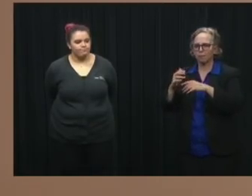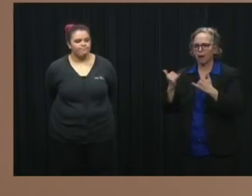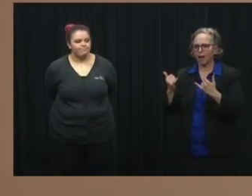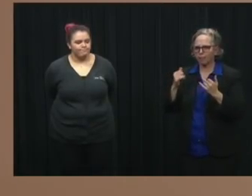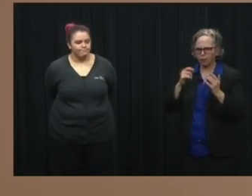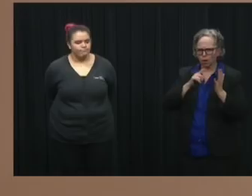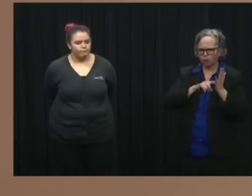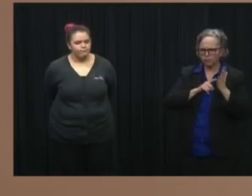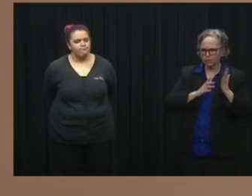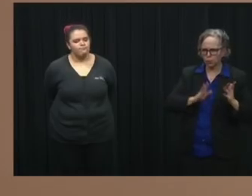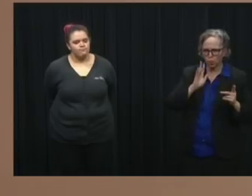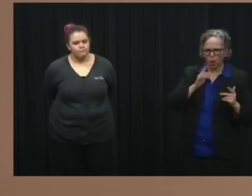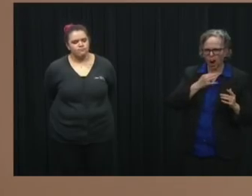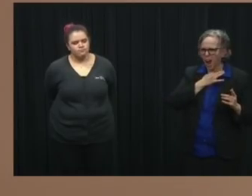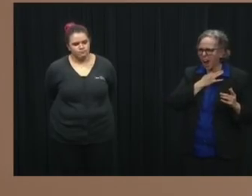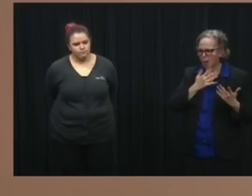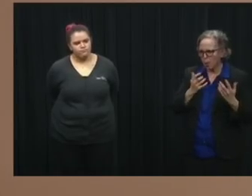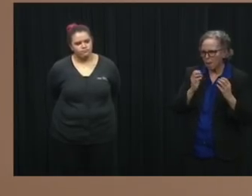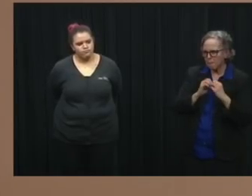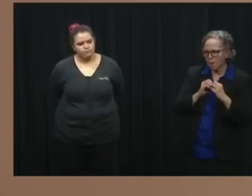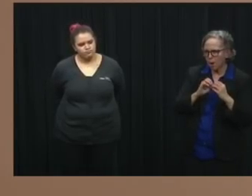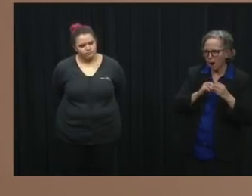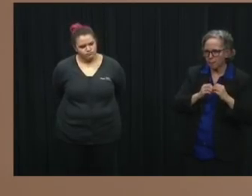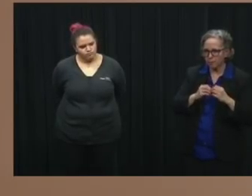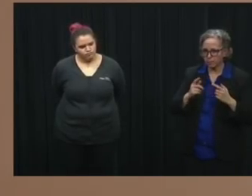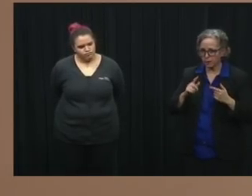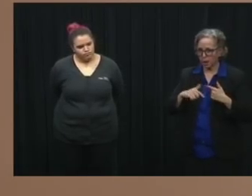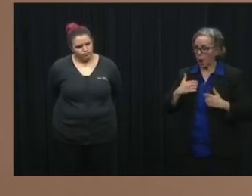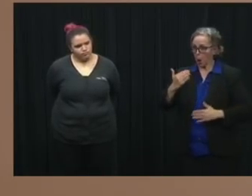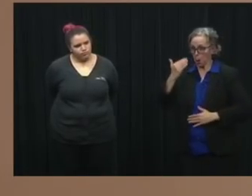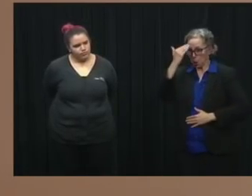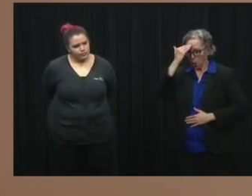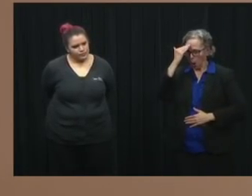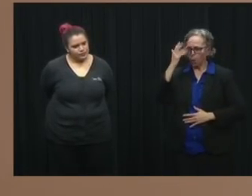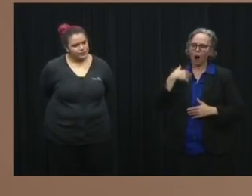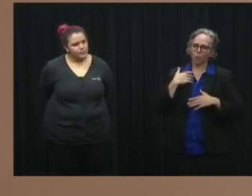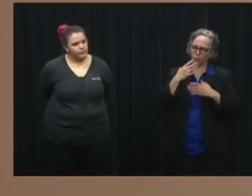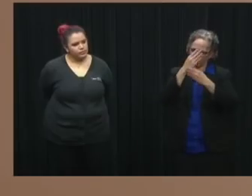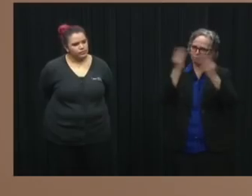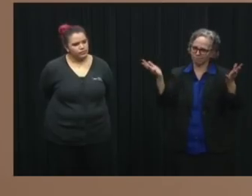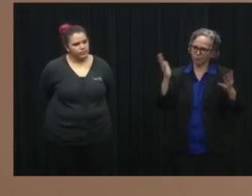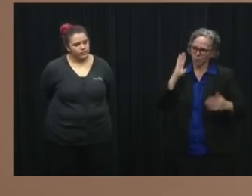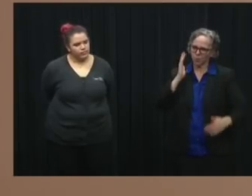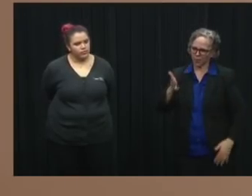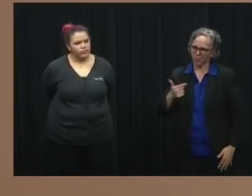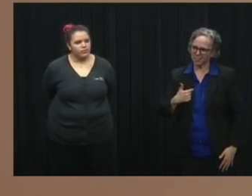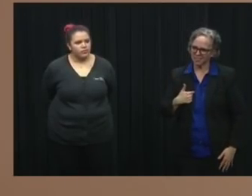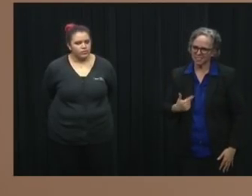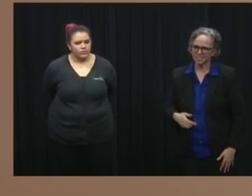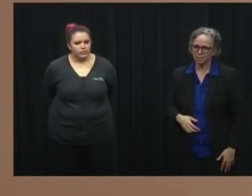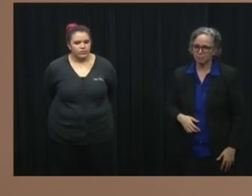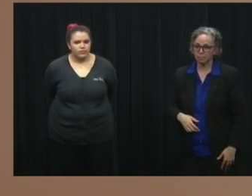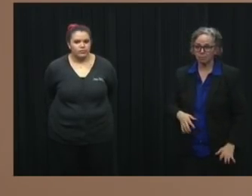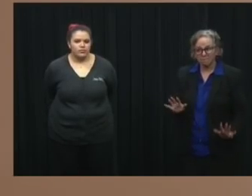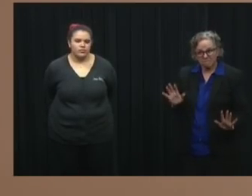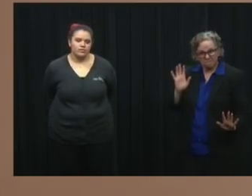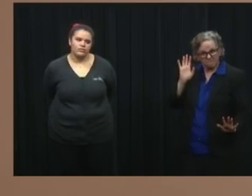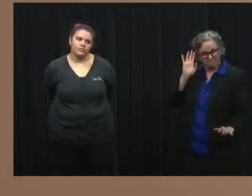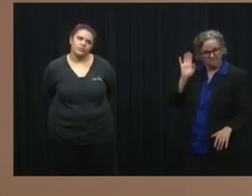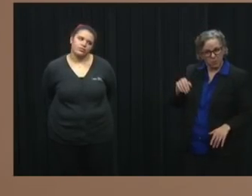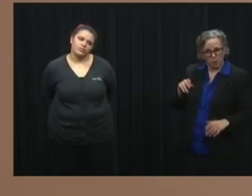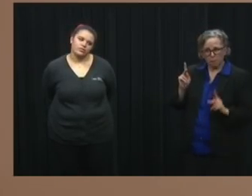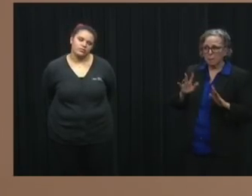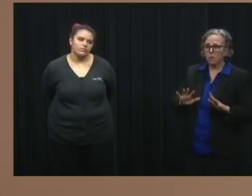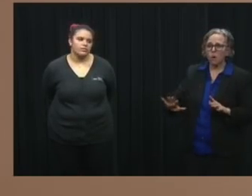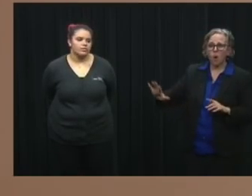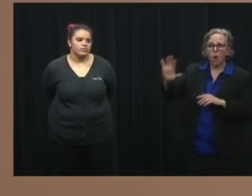more up on that. I want to tell you that we've brought, we're working with people all over the country, even over the world, but we